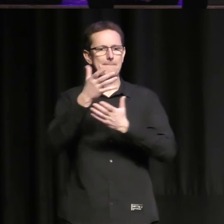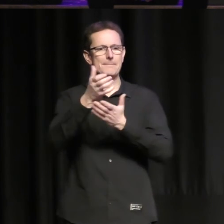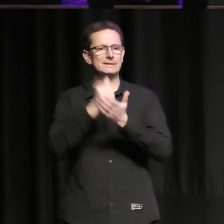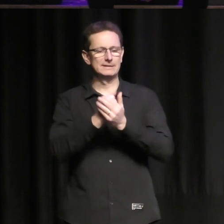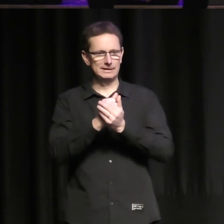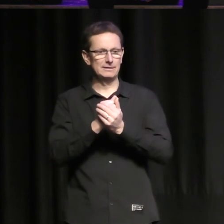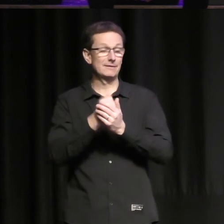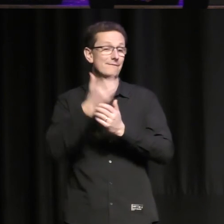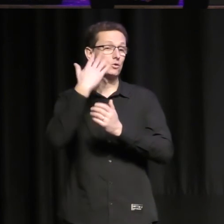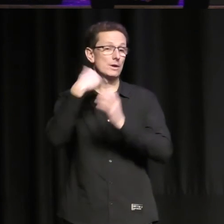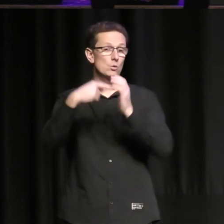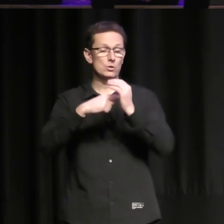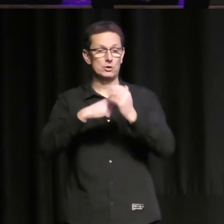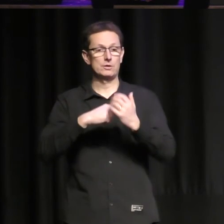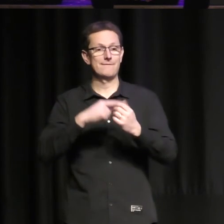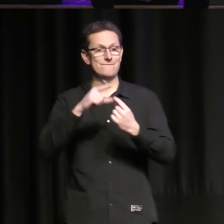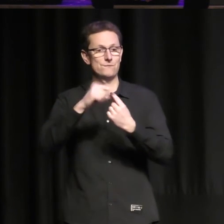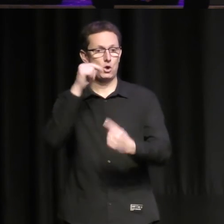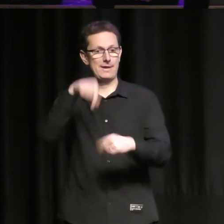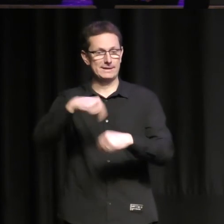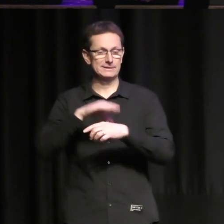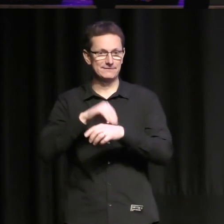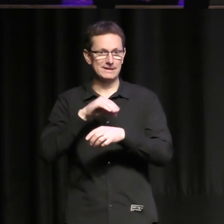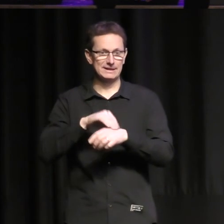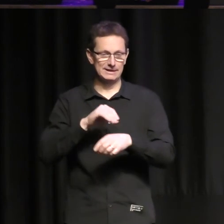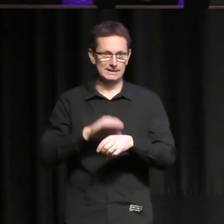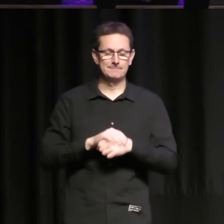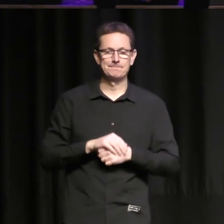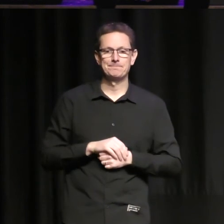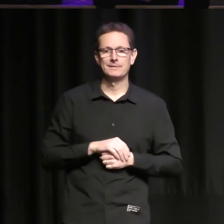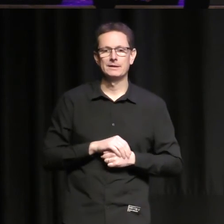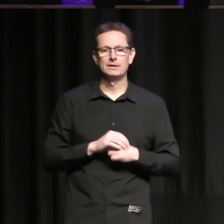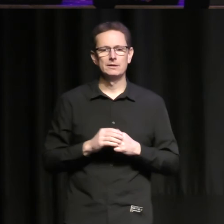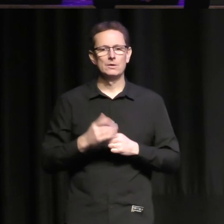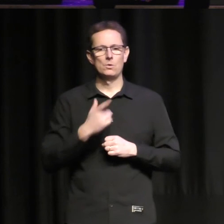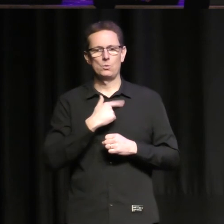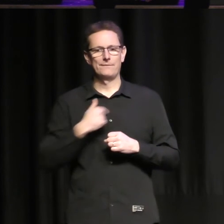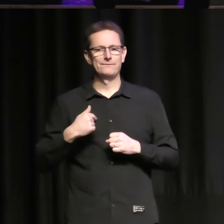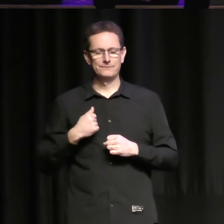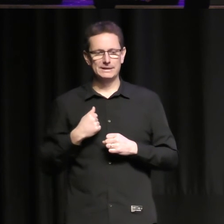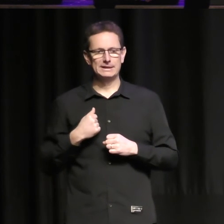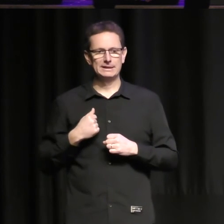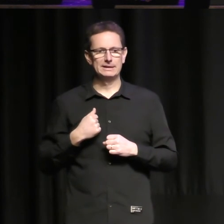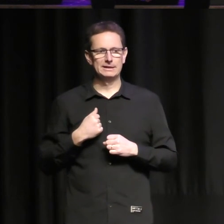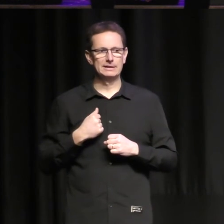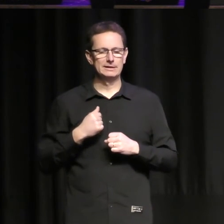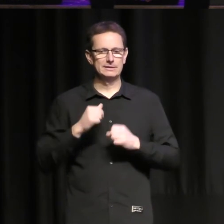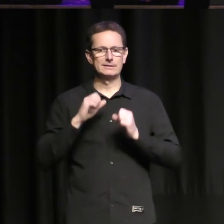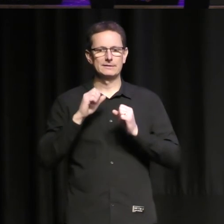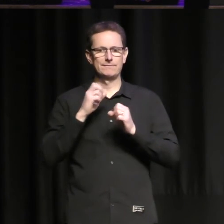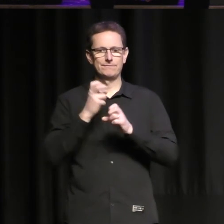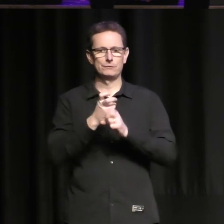in 2014, and we intend to